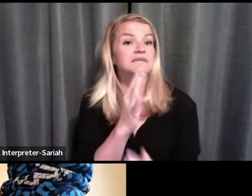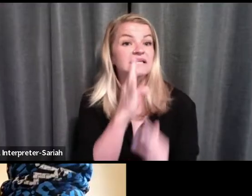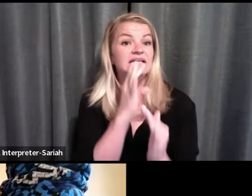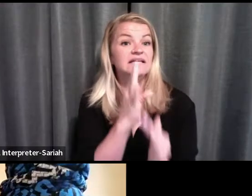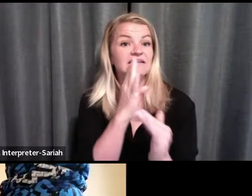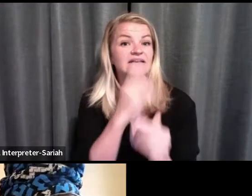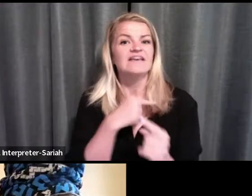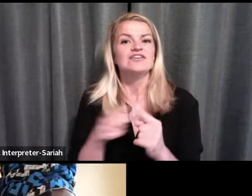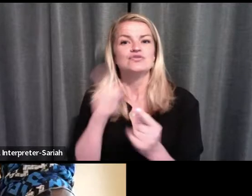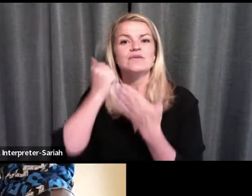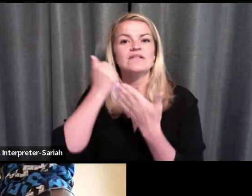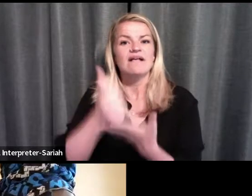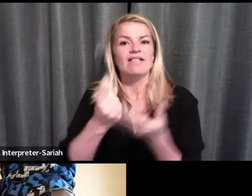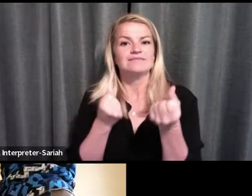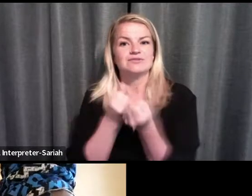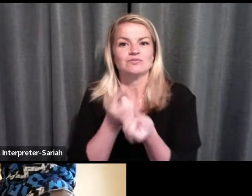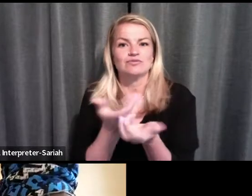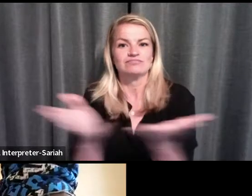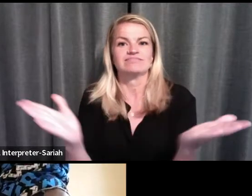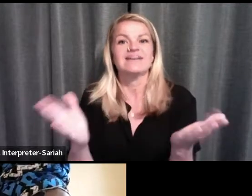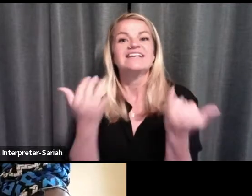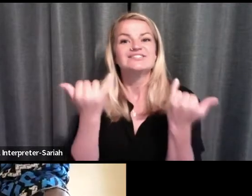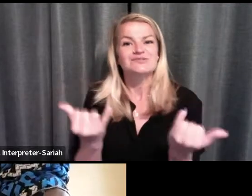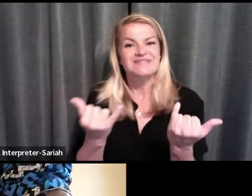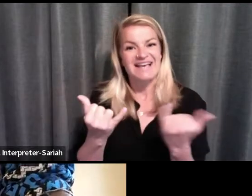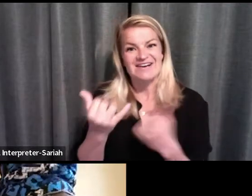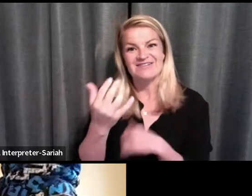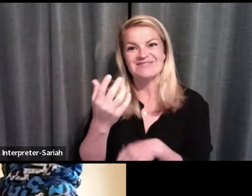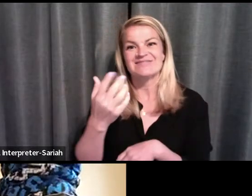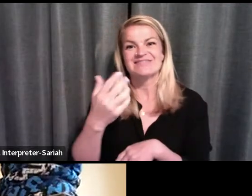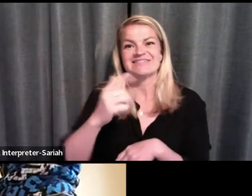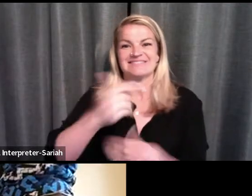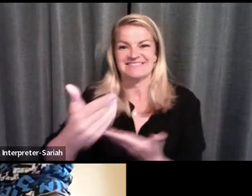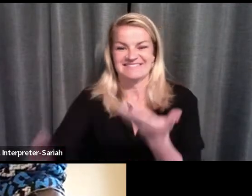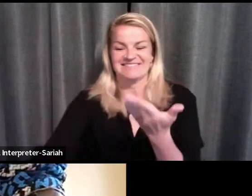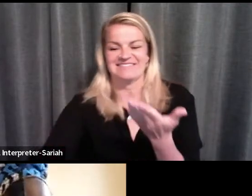and safety. Ms. Kenjin Konge, you have the floor.